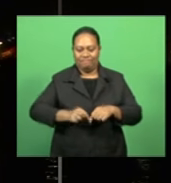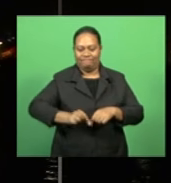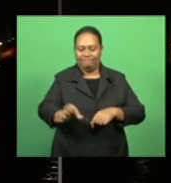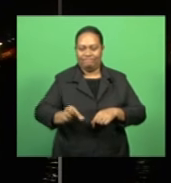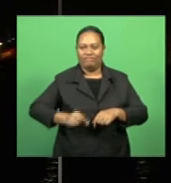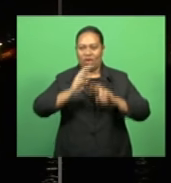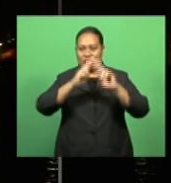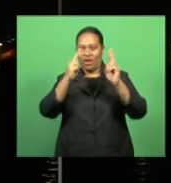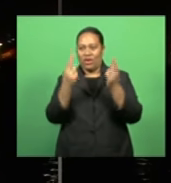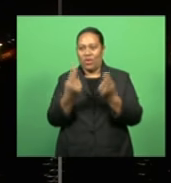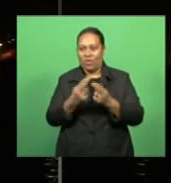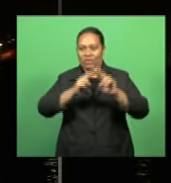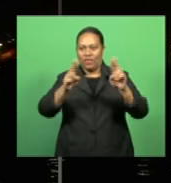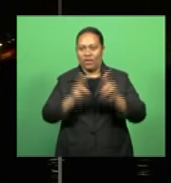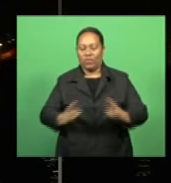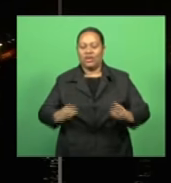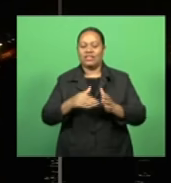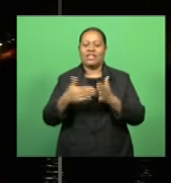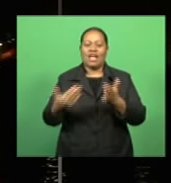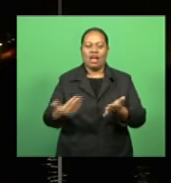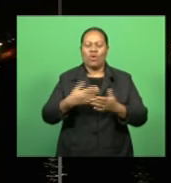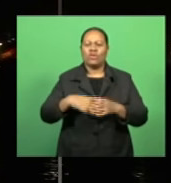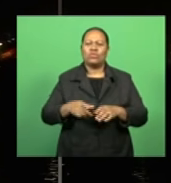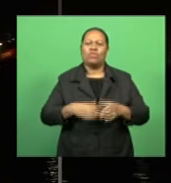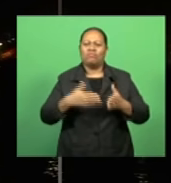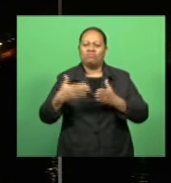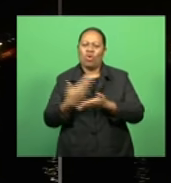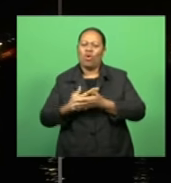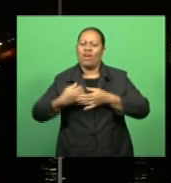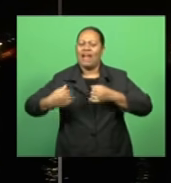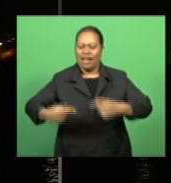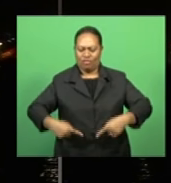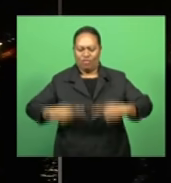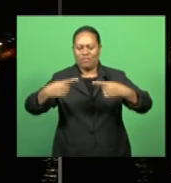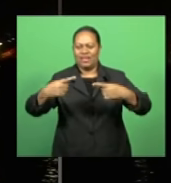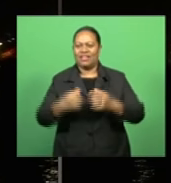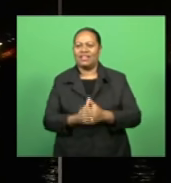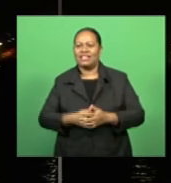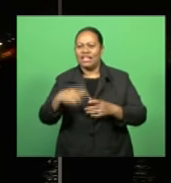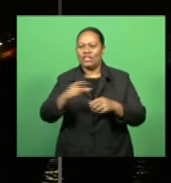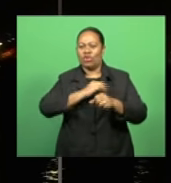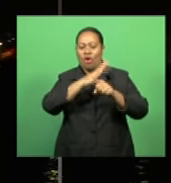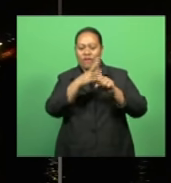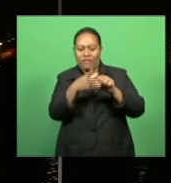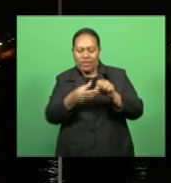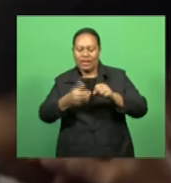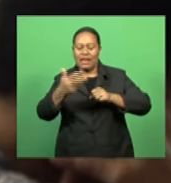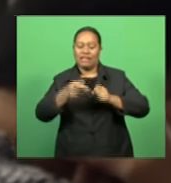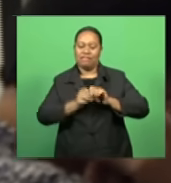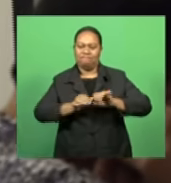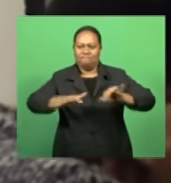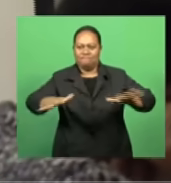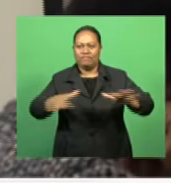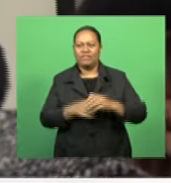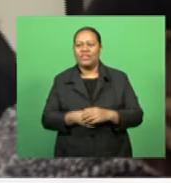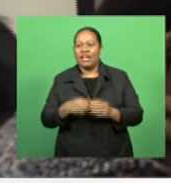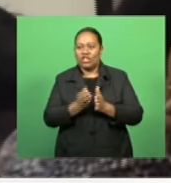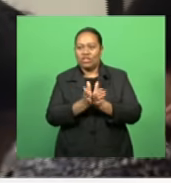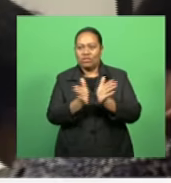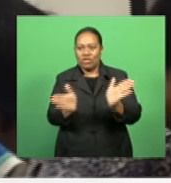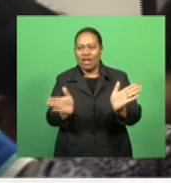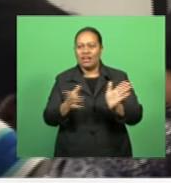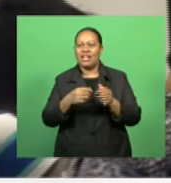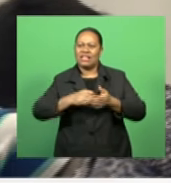has joined the global chess community in moving to online competitions amidst the COVID-19 pandemic. General Secretary